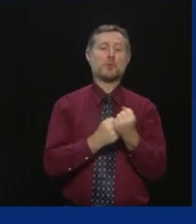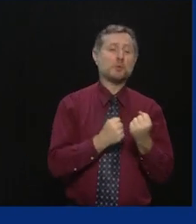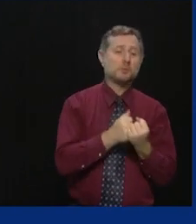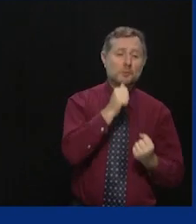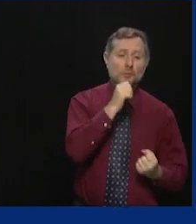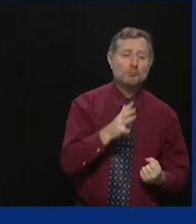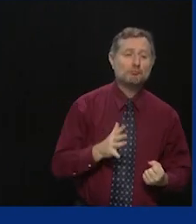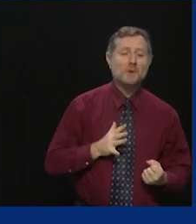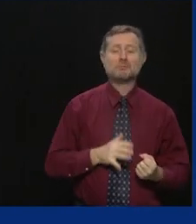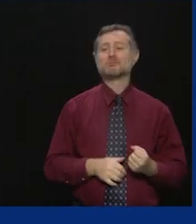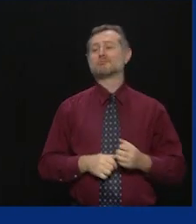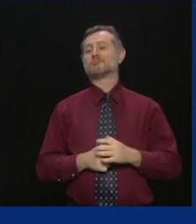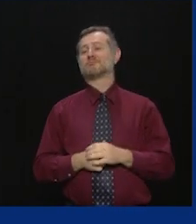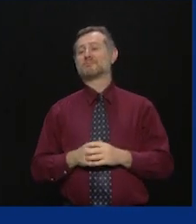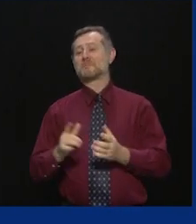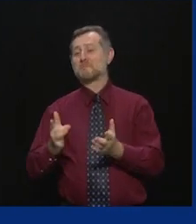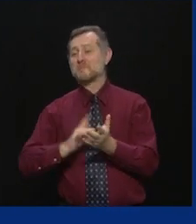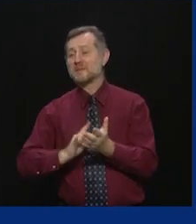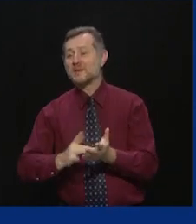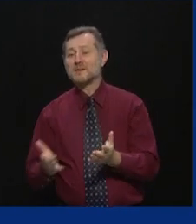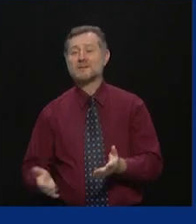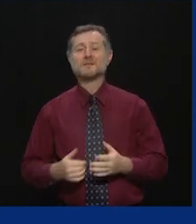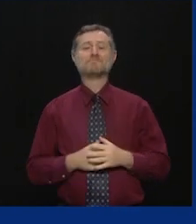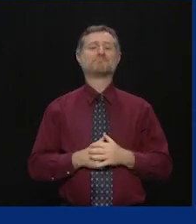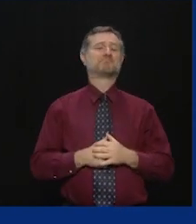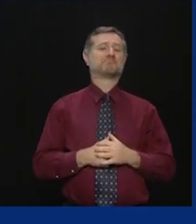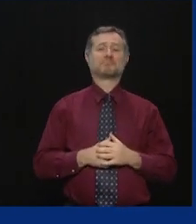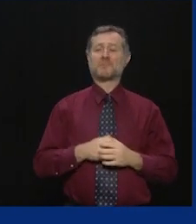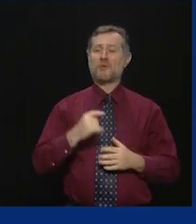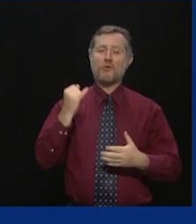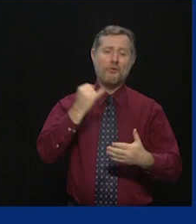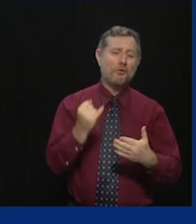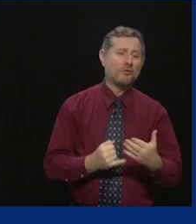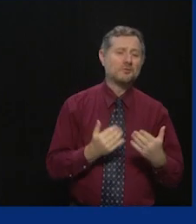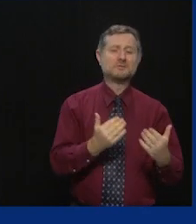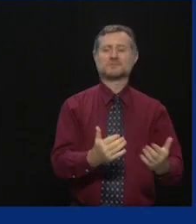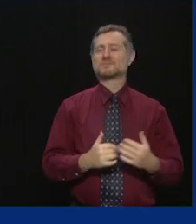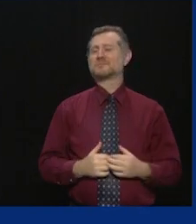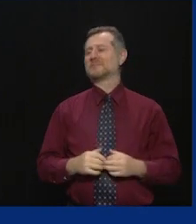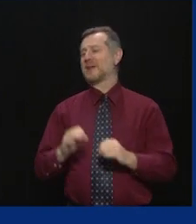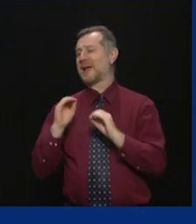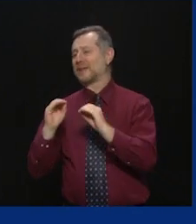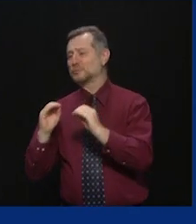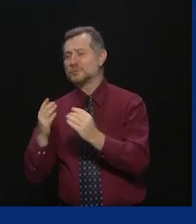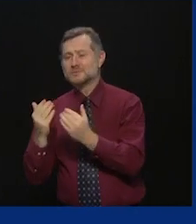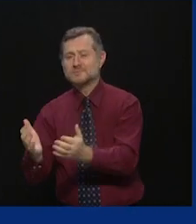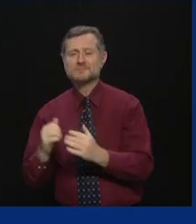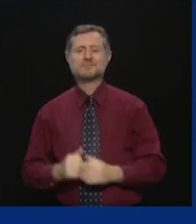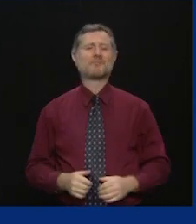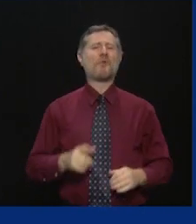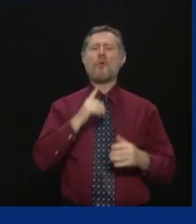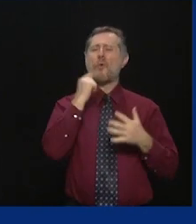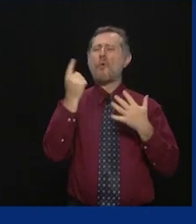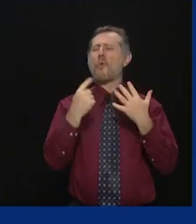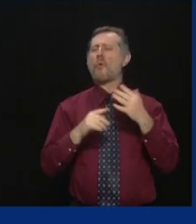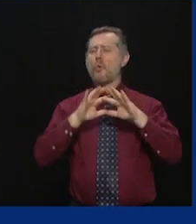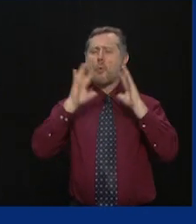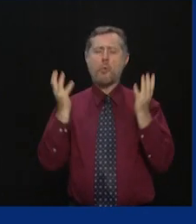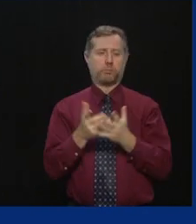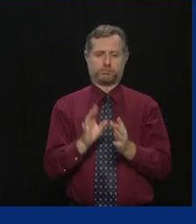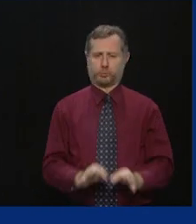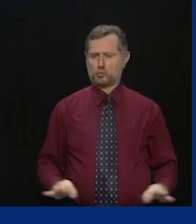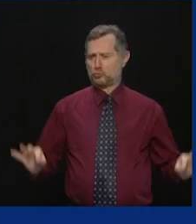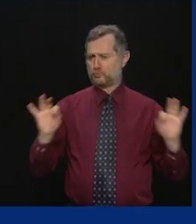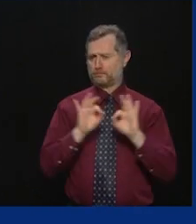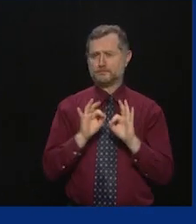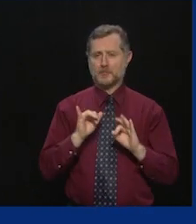of the medical community, the arts and education. These are all things that have been critically important to the Sands family and